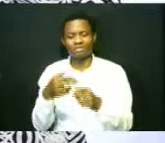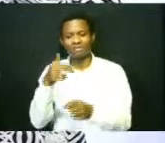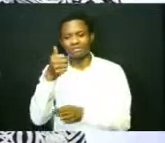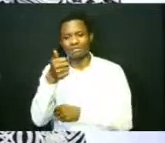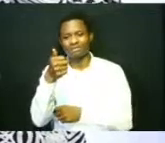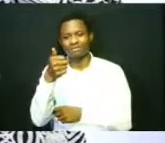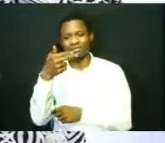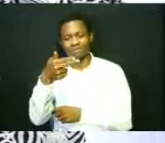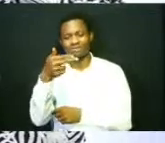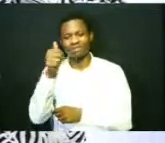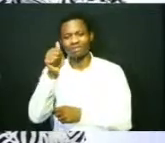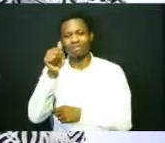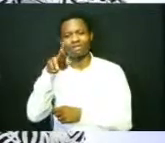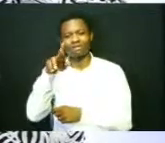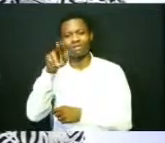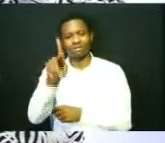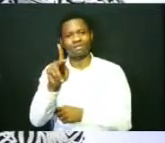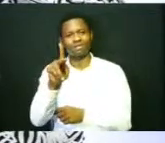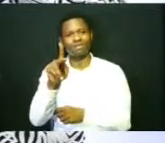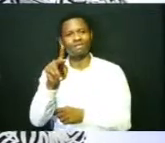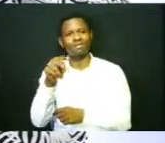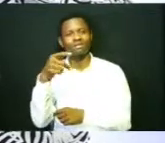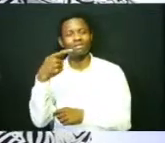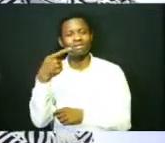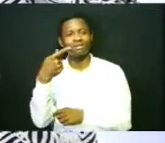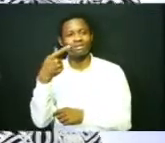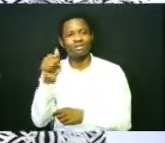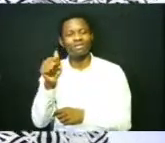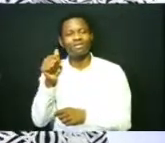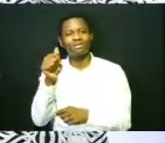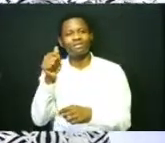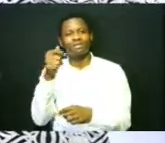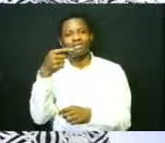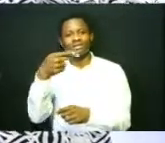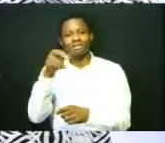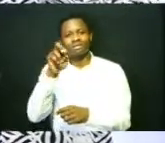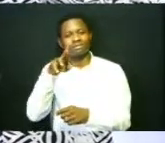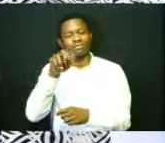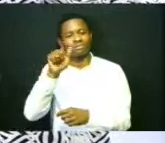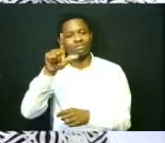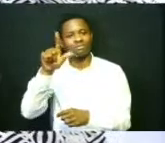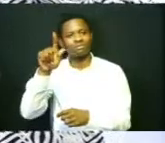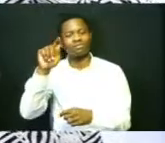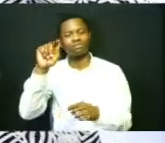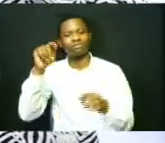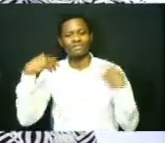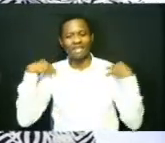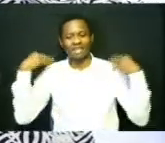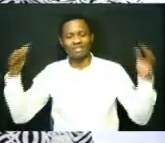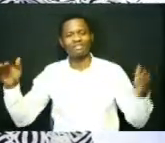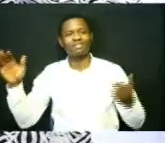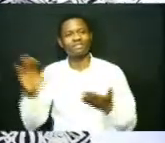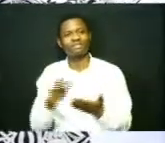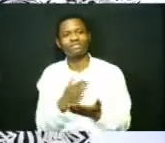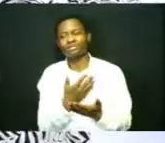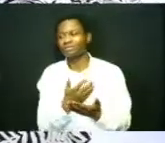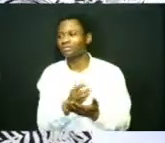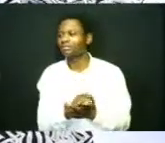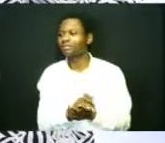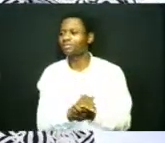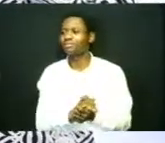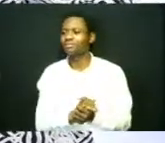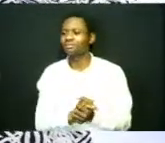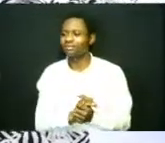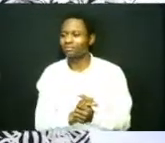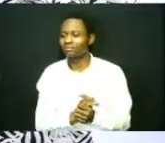the first stanza. Yo. I like the hymn, but I don't have a good voice. So those who know can help us. Hark the herald